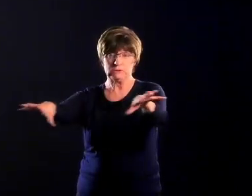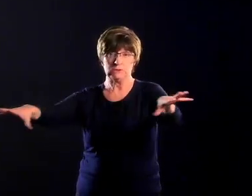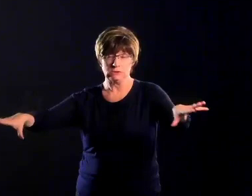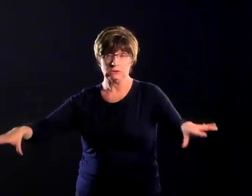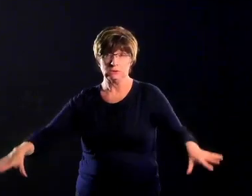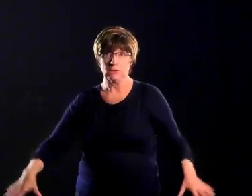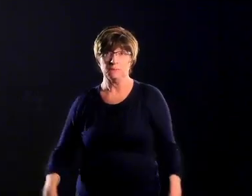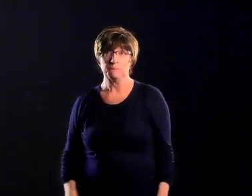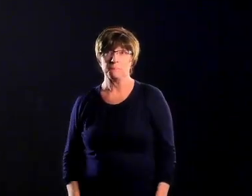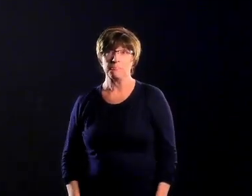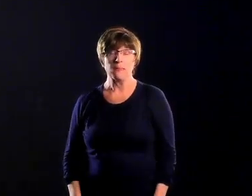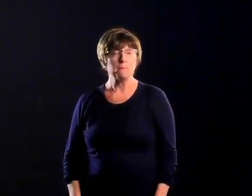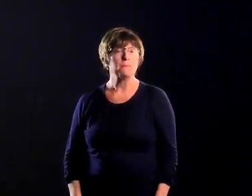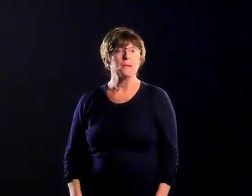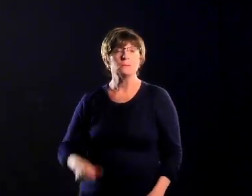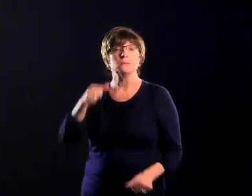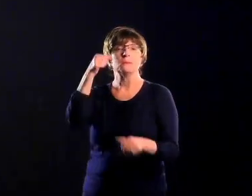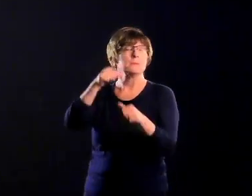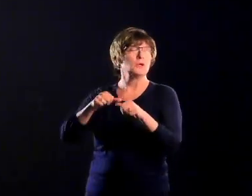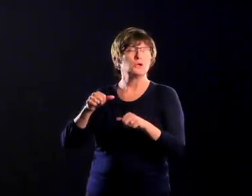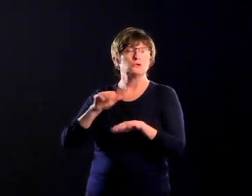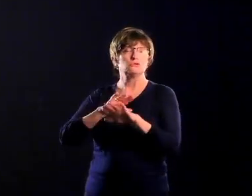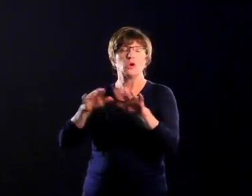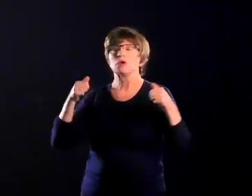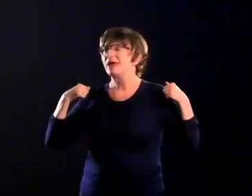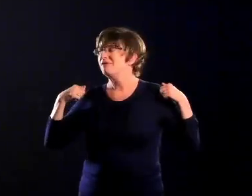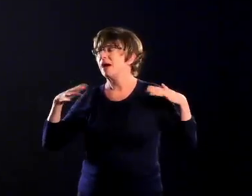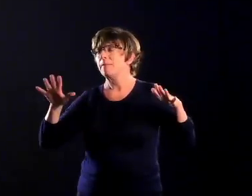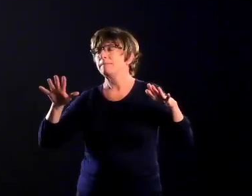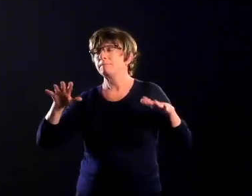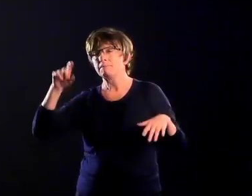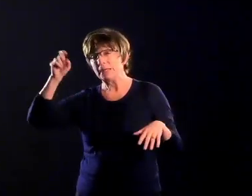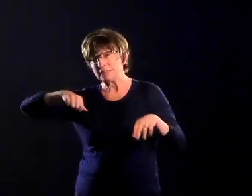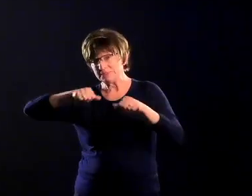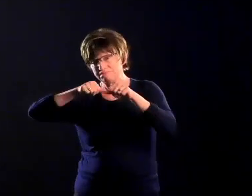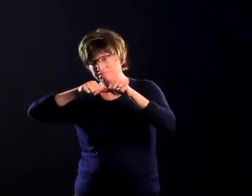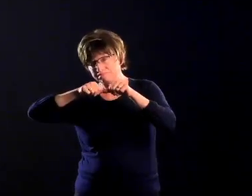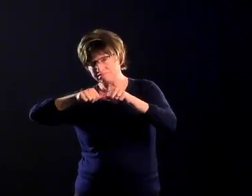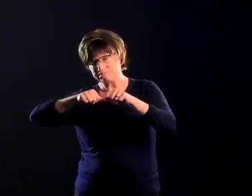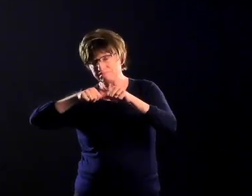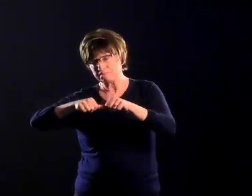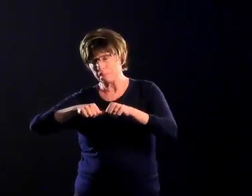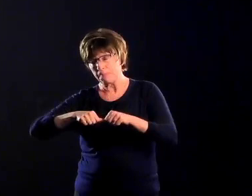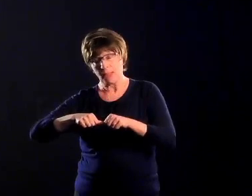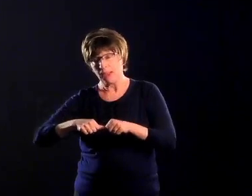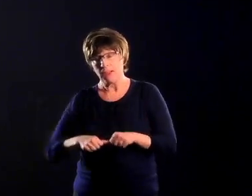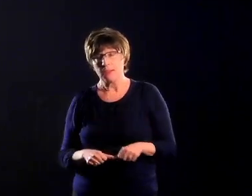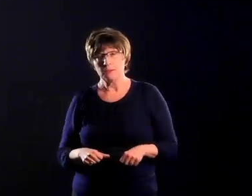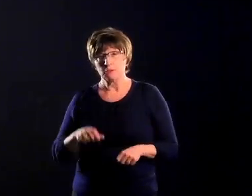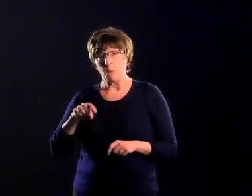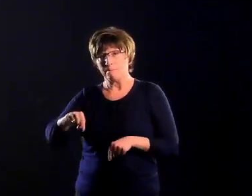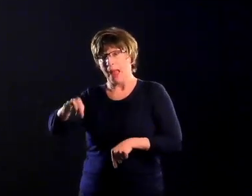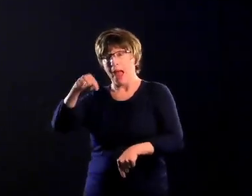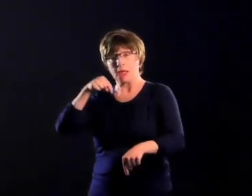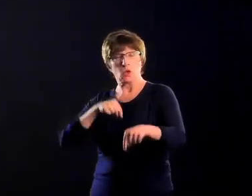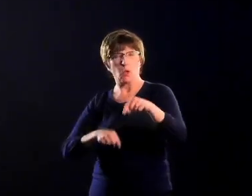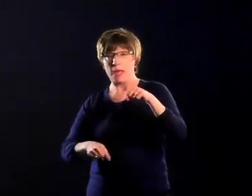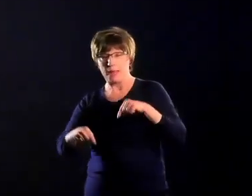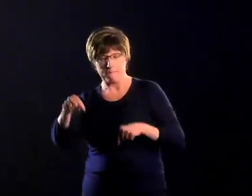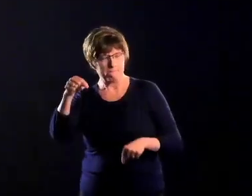need to persevere. Don't give up. Don't throw in the towel. Don't back away. God's